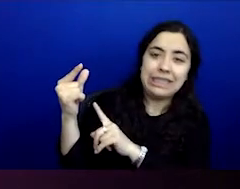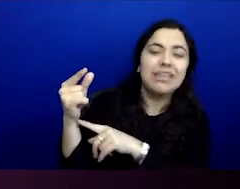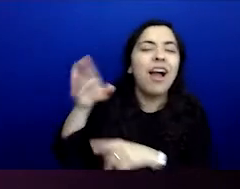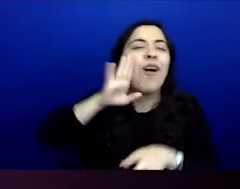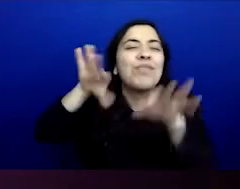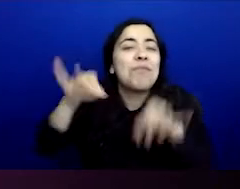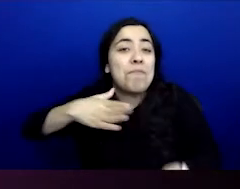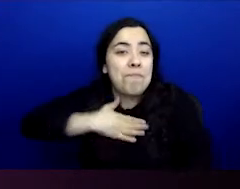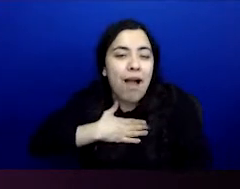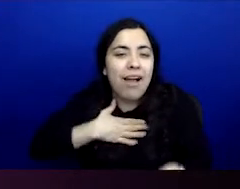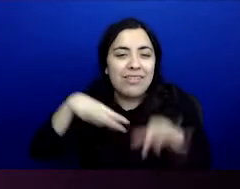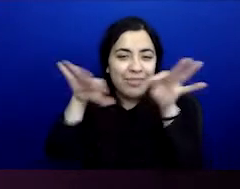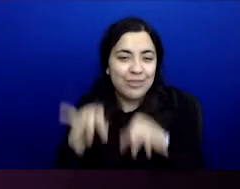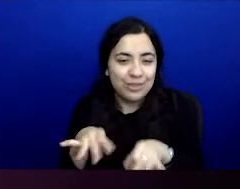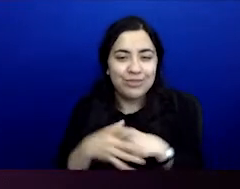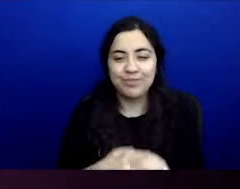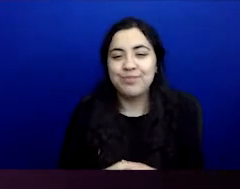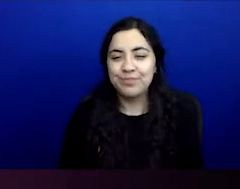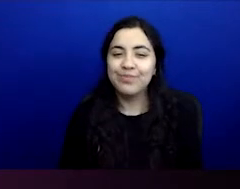the context of the talk. So